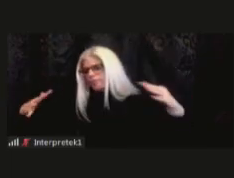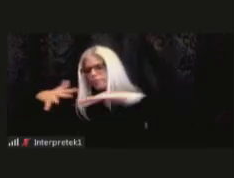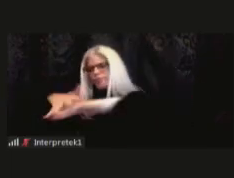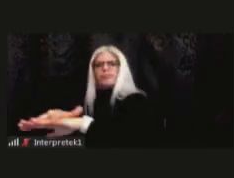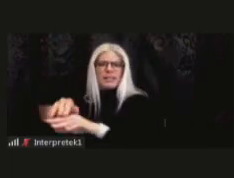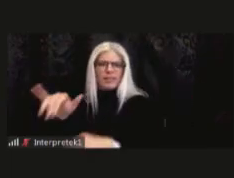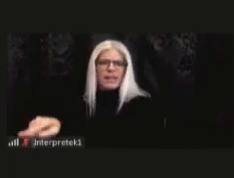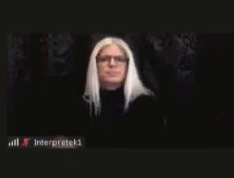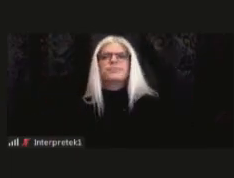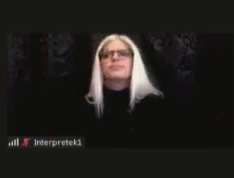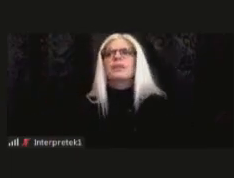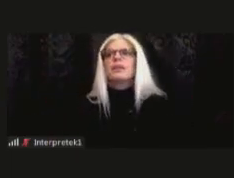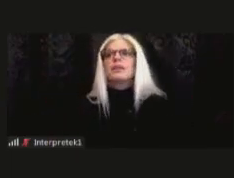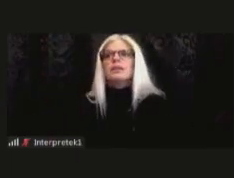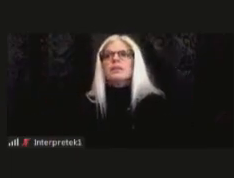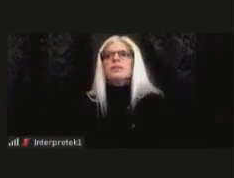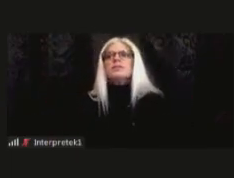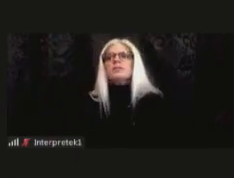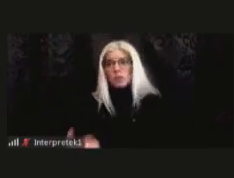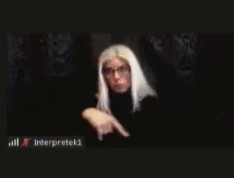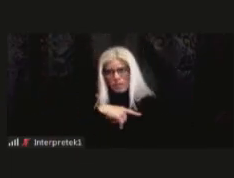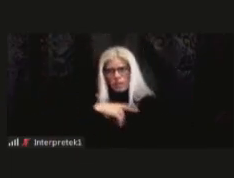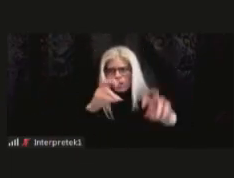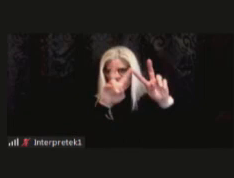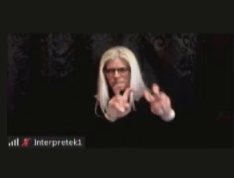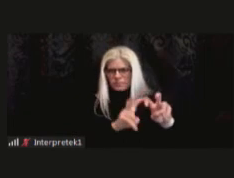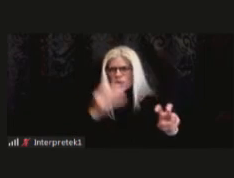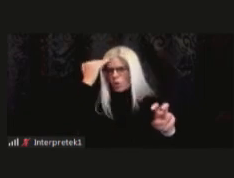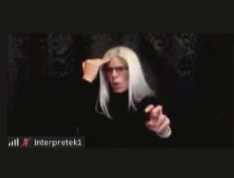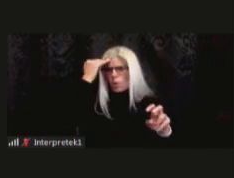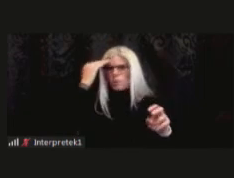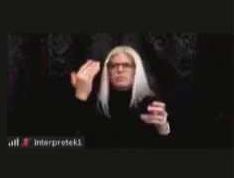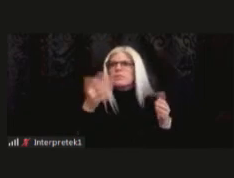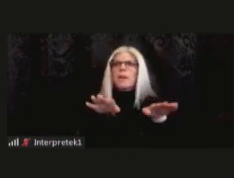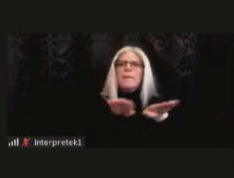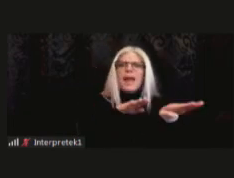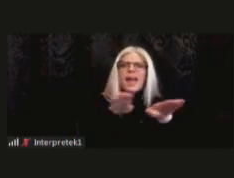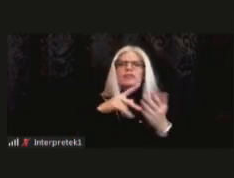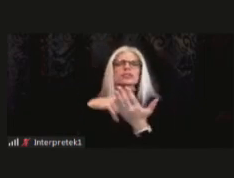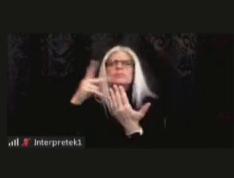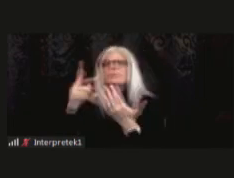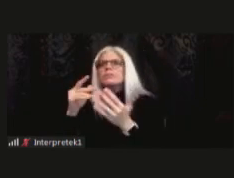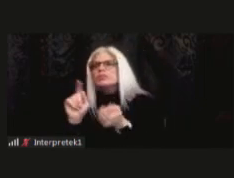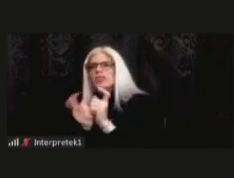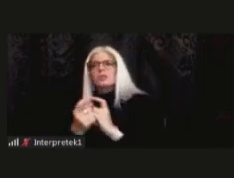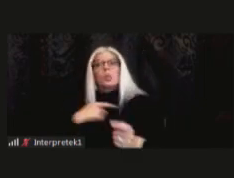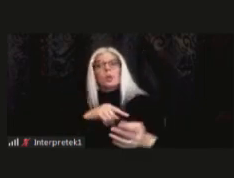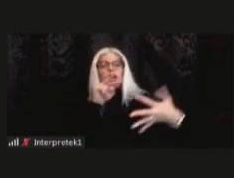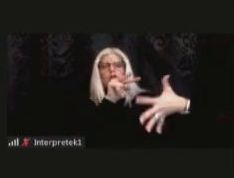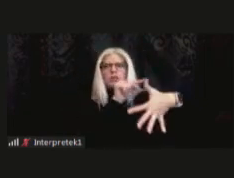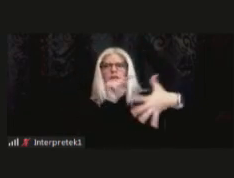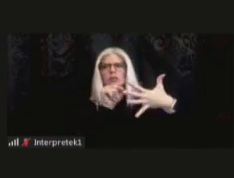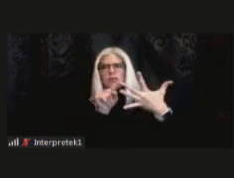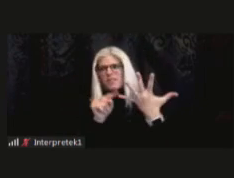To analyze efforts of awareness building or behavior changing programs, we can look at 5 programmatic dimensions that